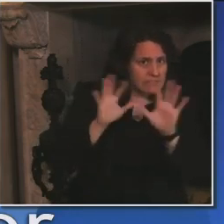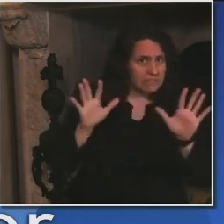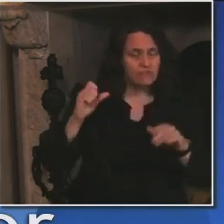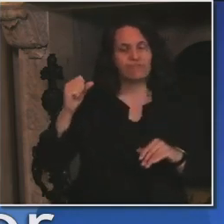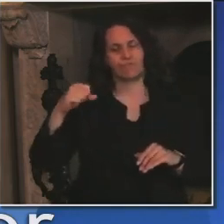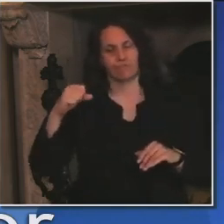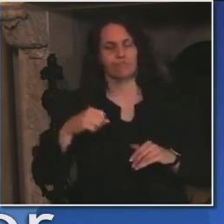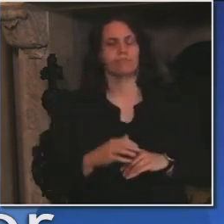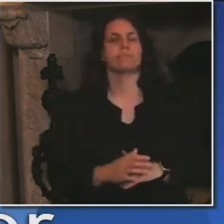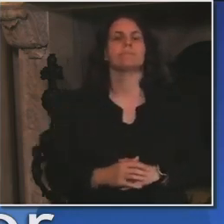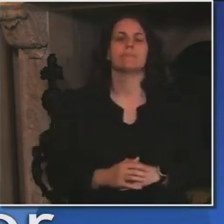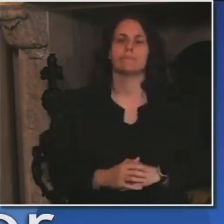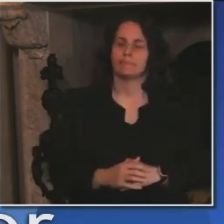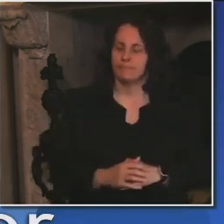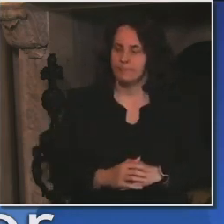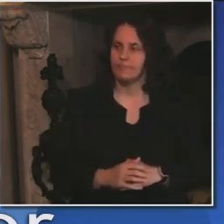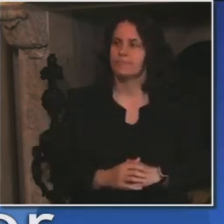Yep. Okay.